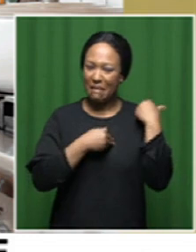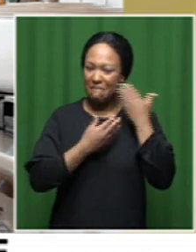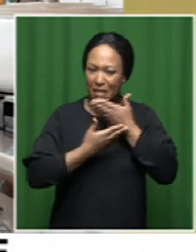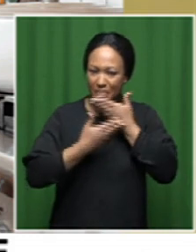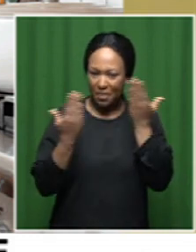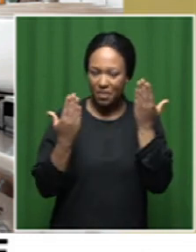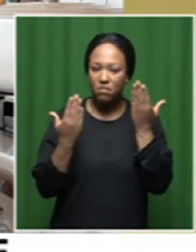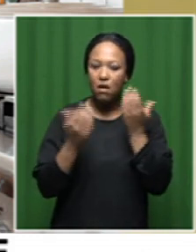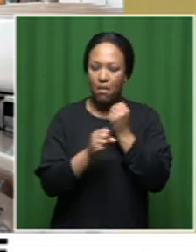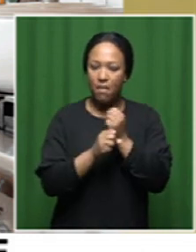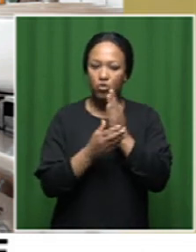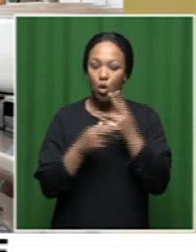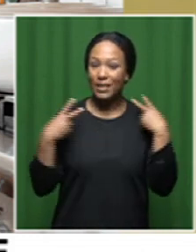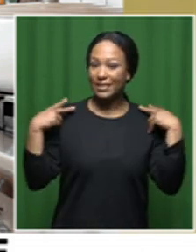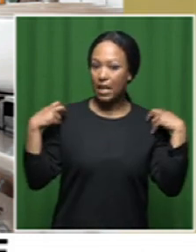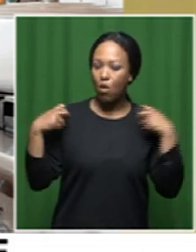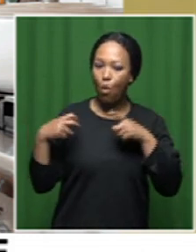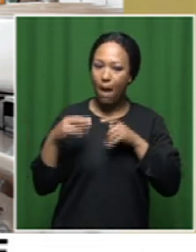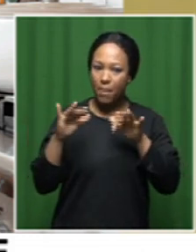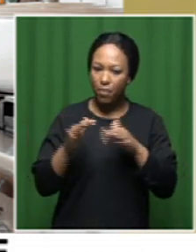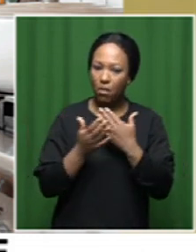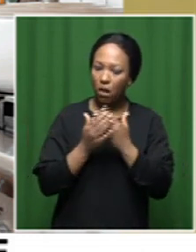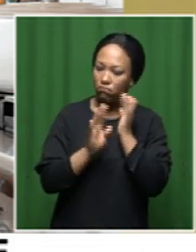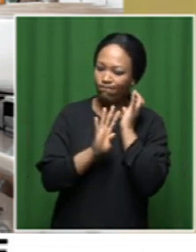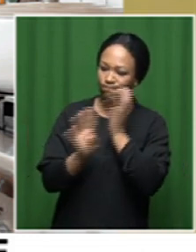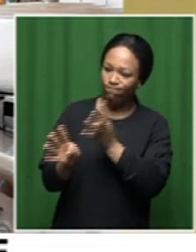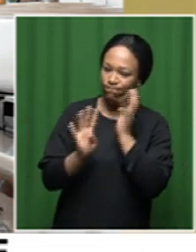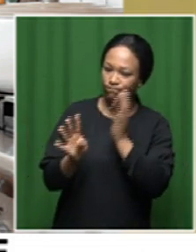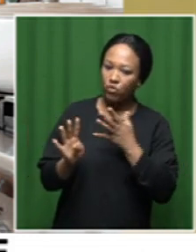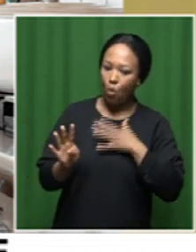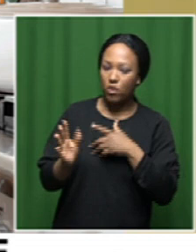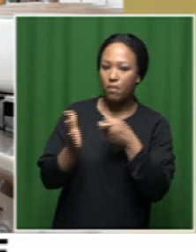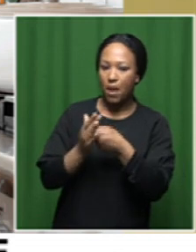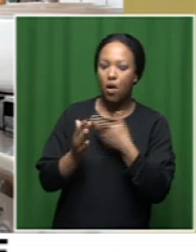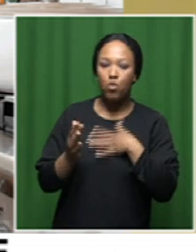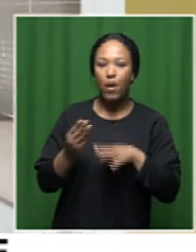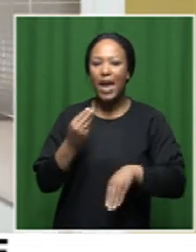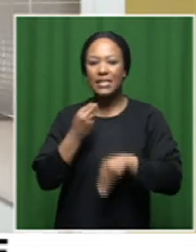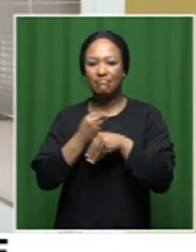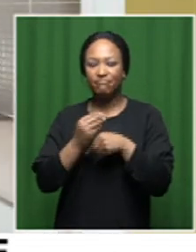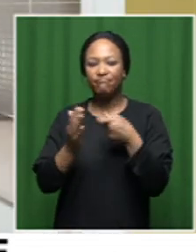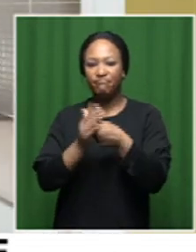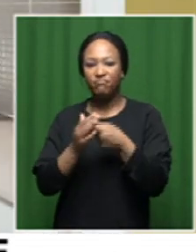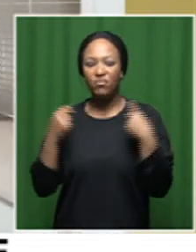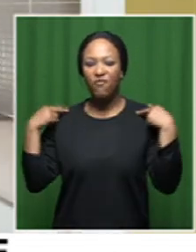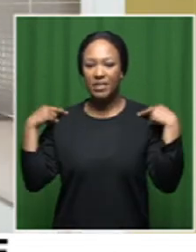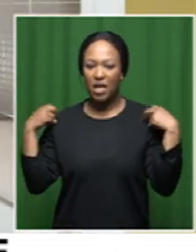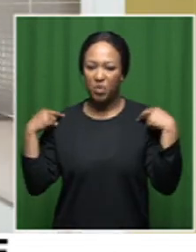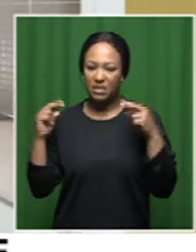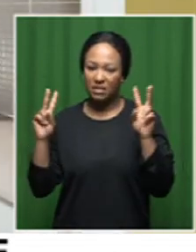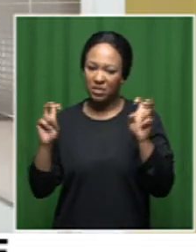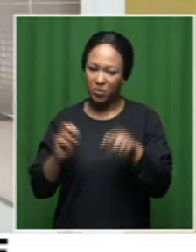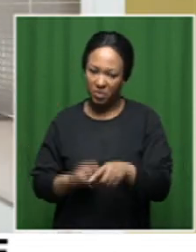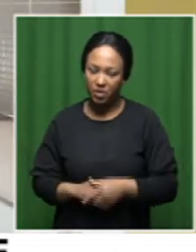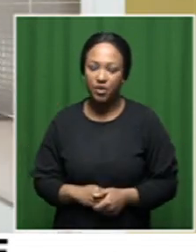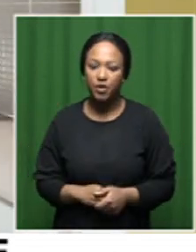upgraded to make it far more attractive, so that buyers coming in don't need to spend that additional funding on security measures. Mm.